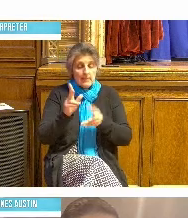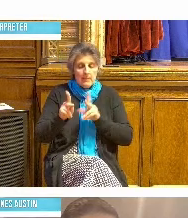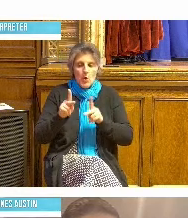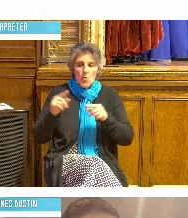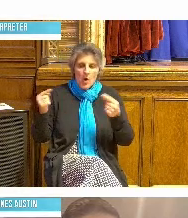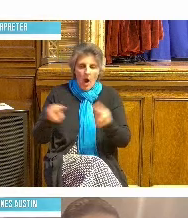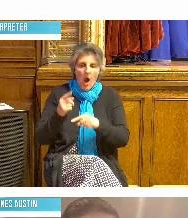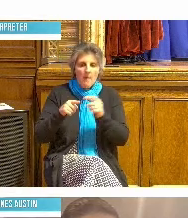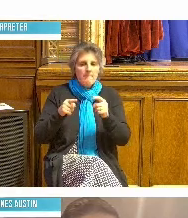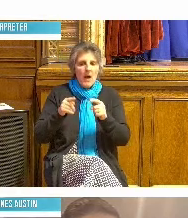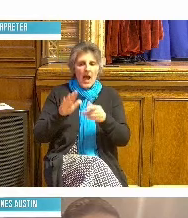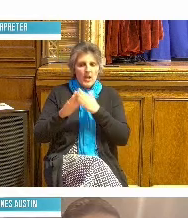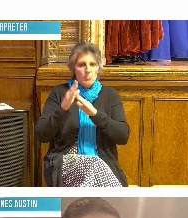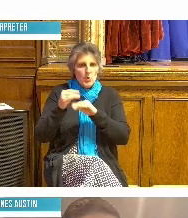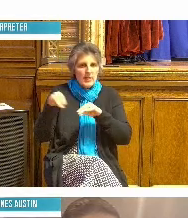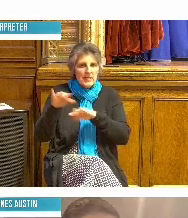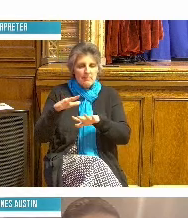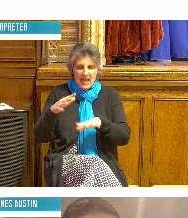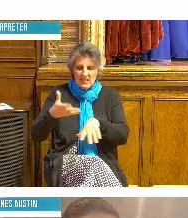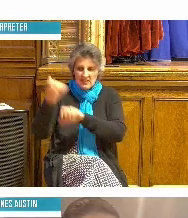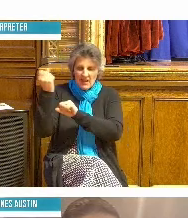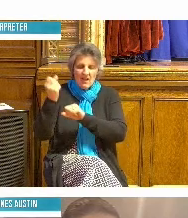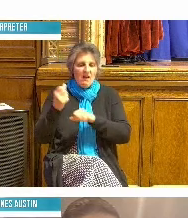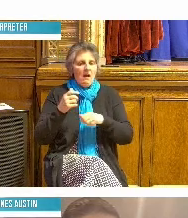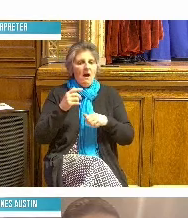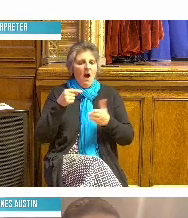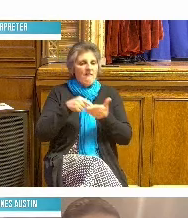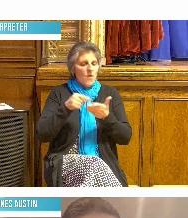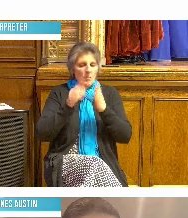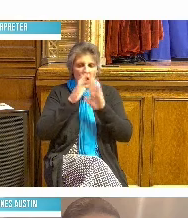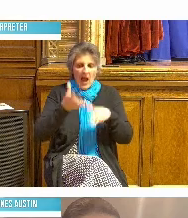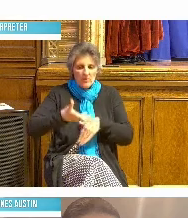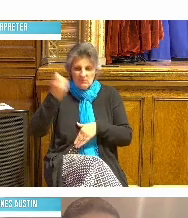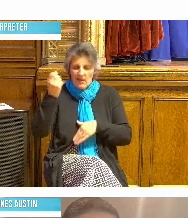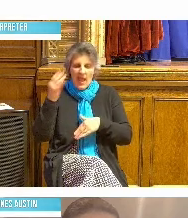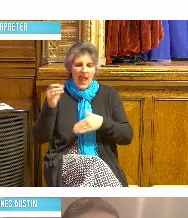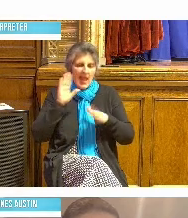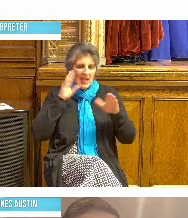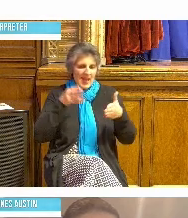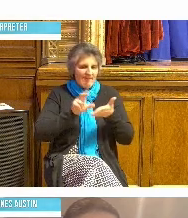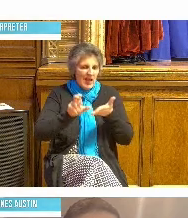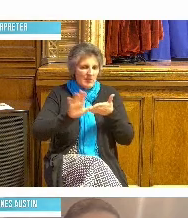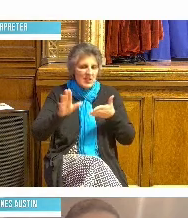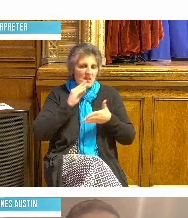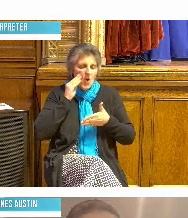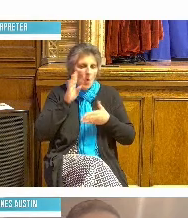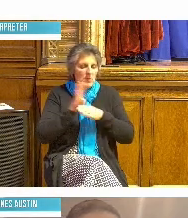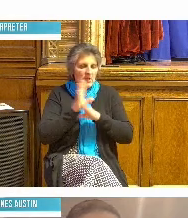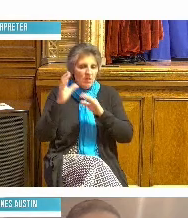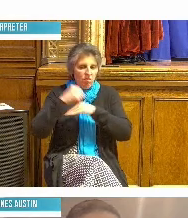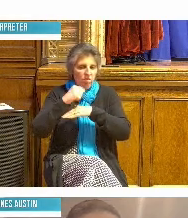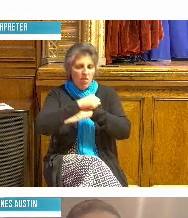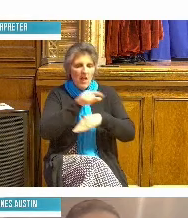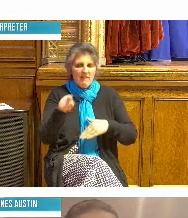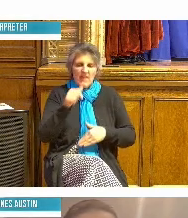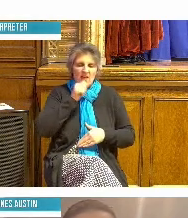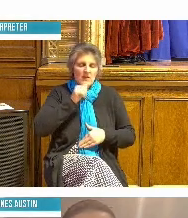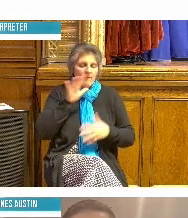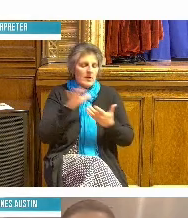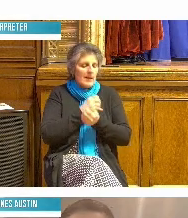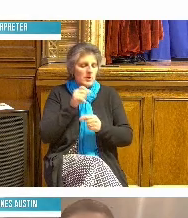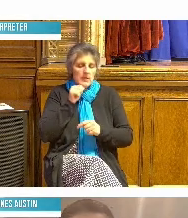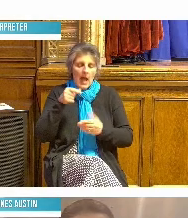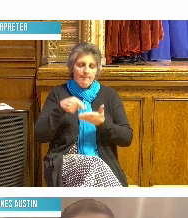losses of community spaces, affordable housing, and investments in their homes and businesses. They suffered damages that have yet to be remedied.